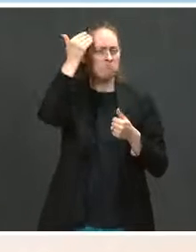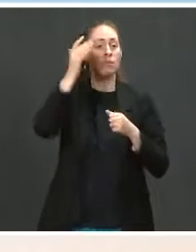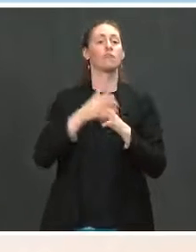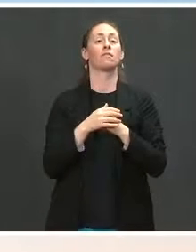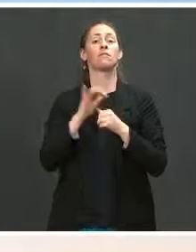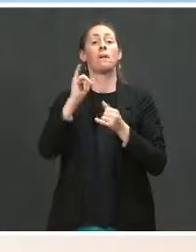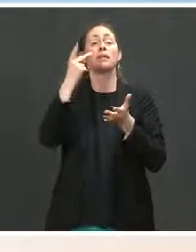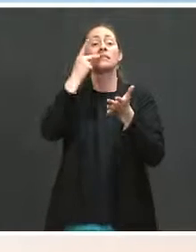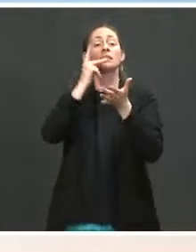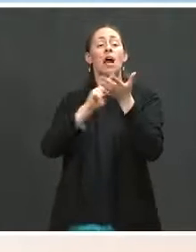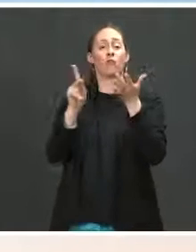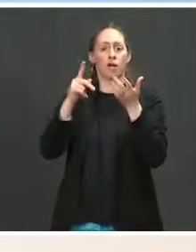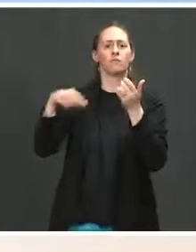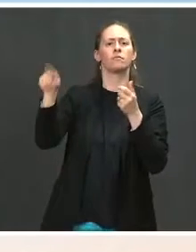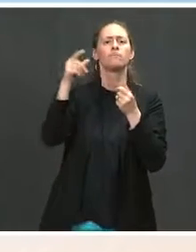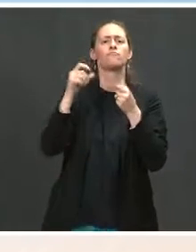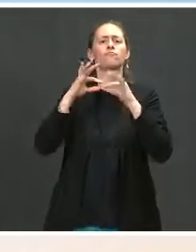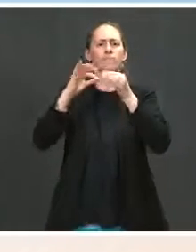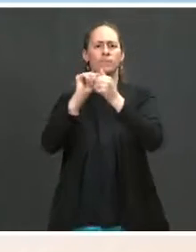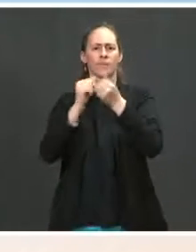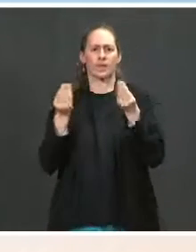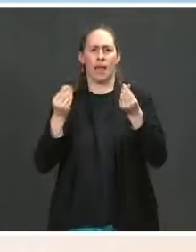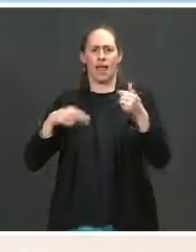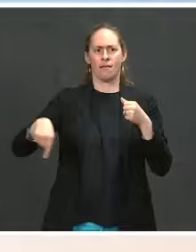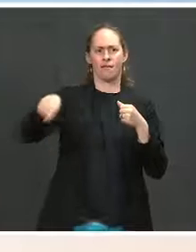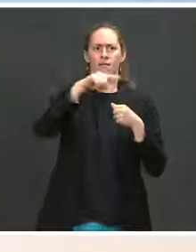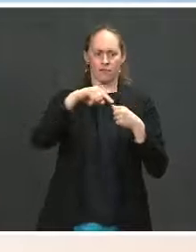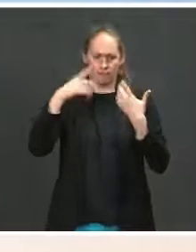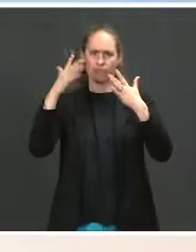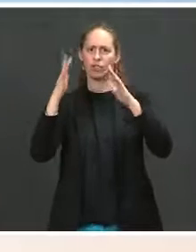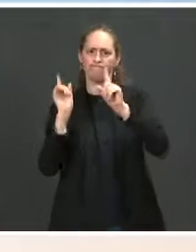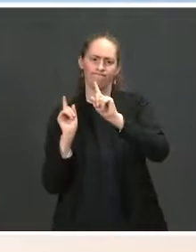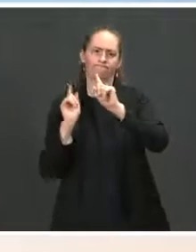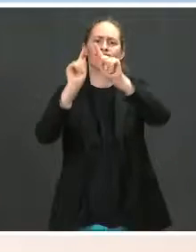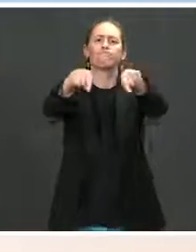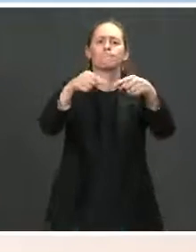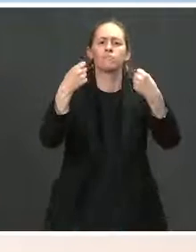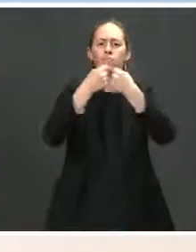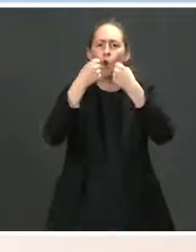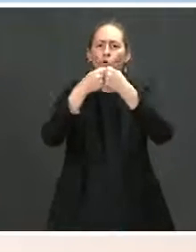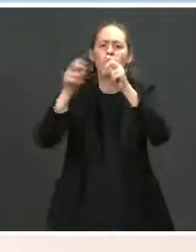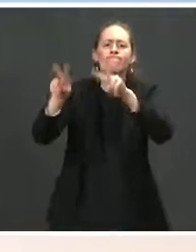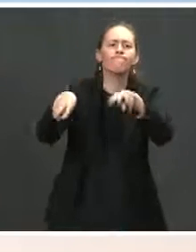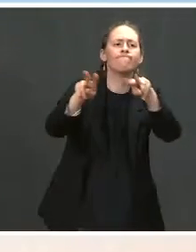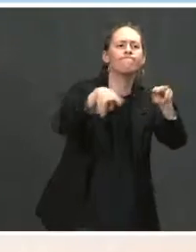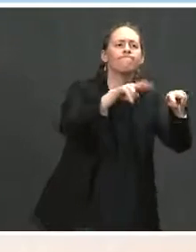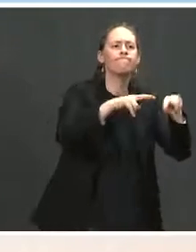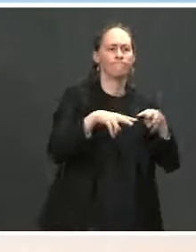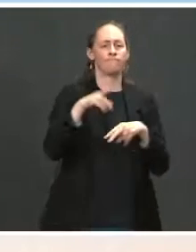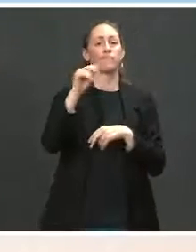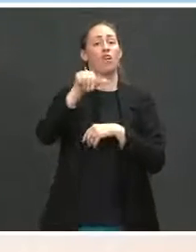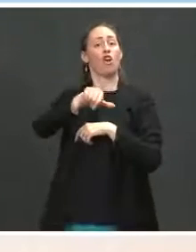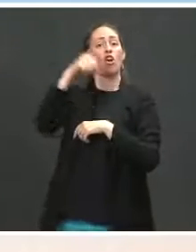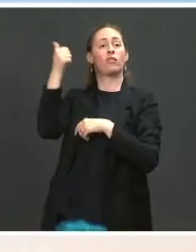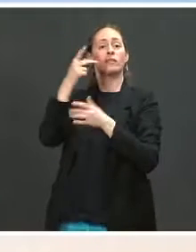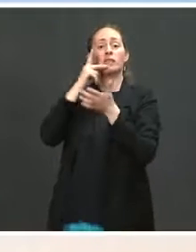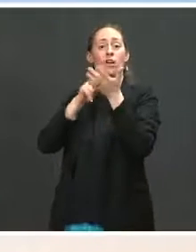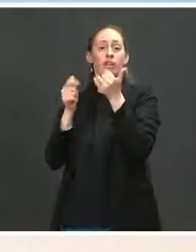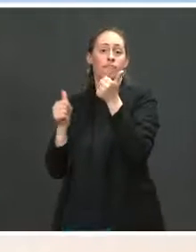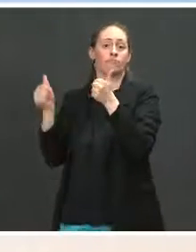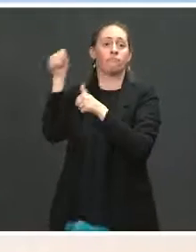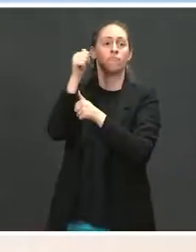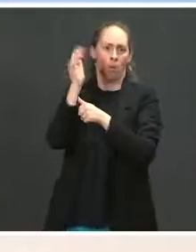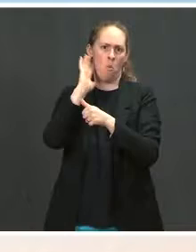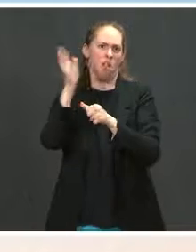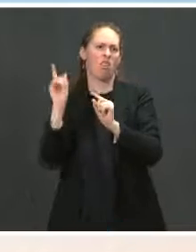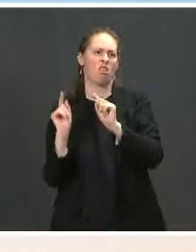has visited the border. Our other secretaries who run point on these issues will, and we expect will in the future. I don't have any